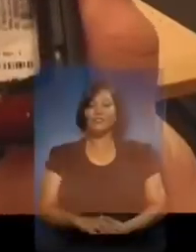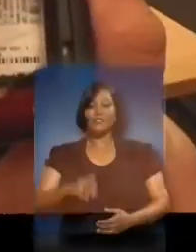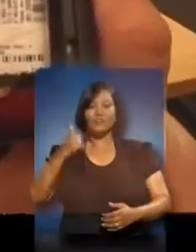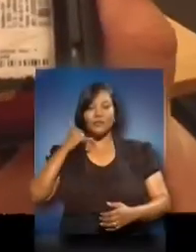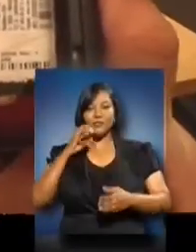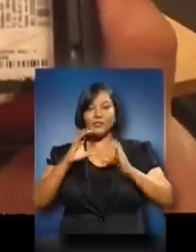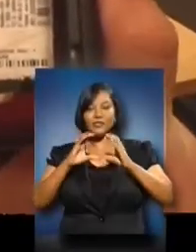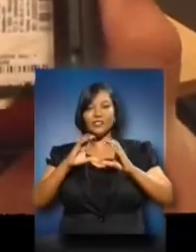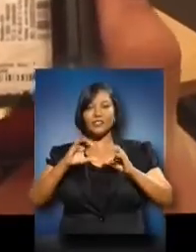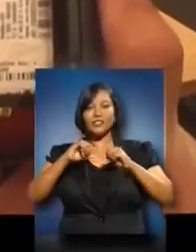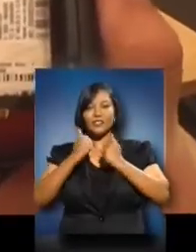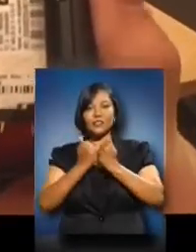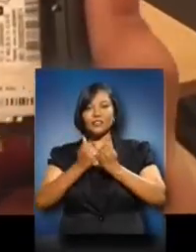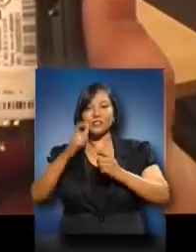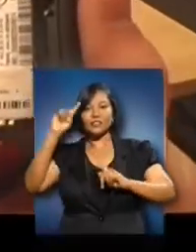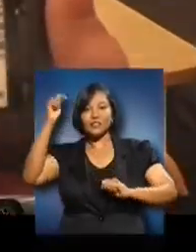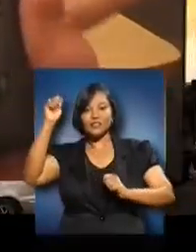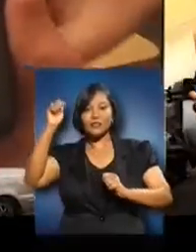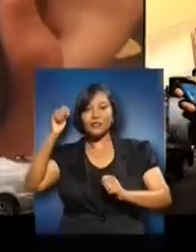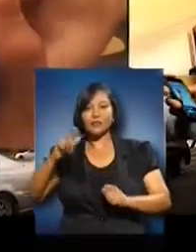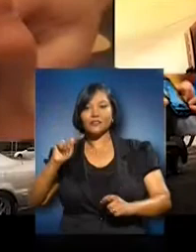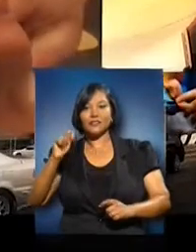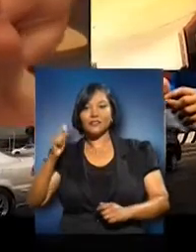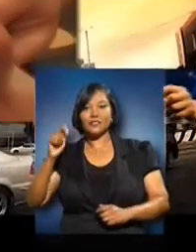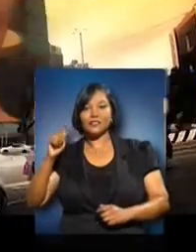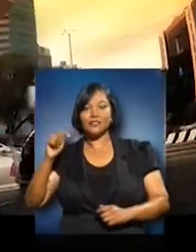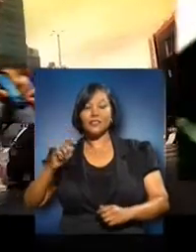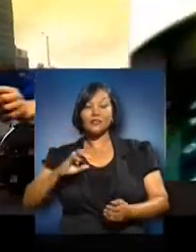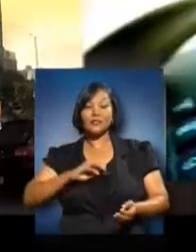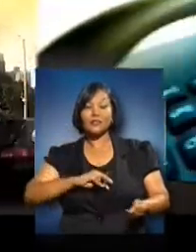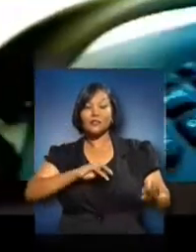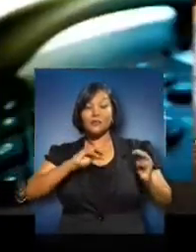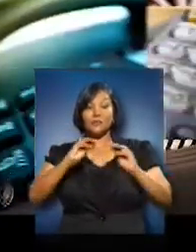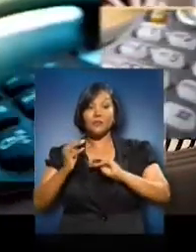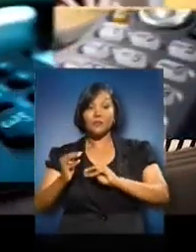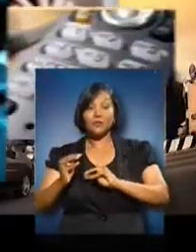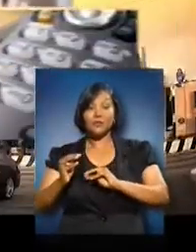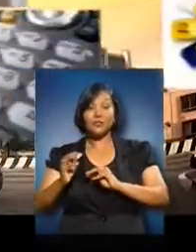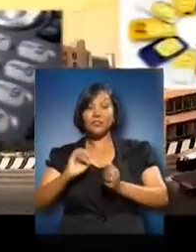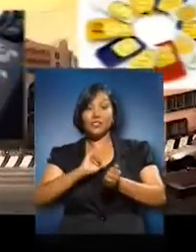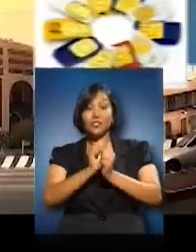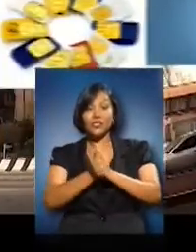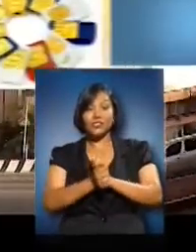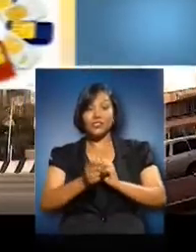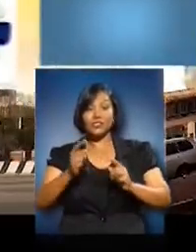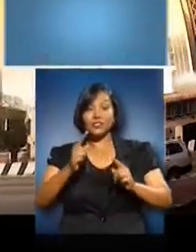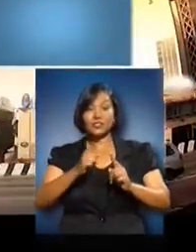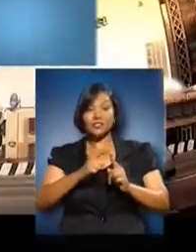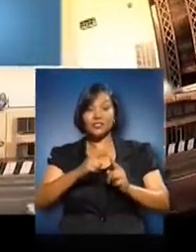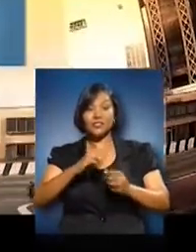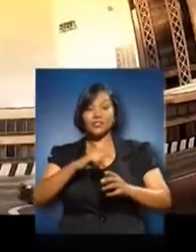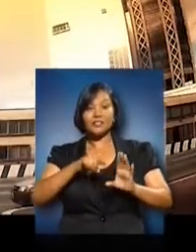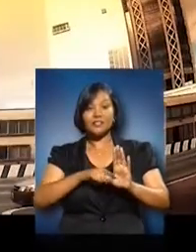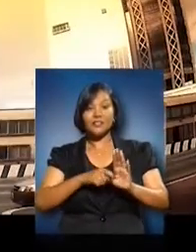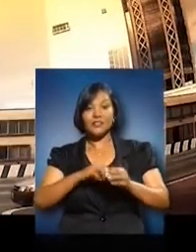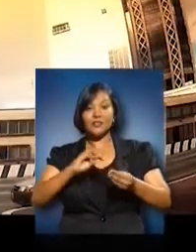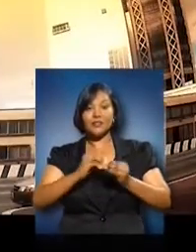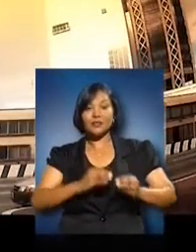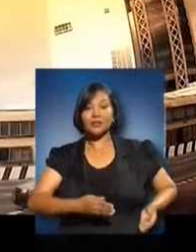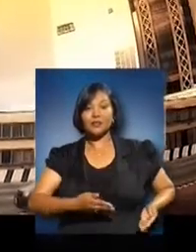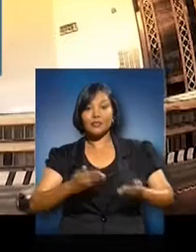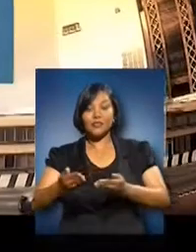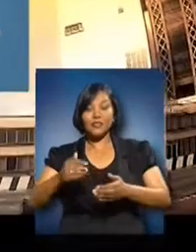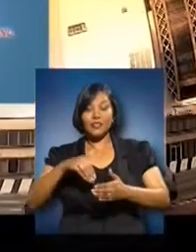The Telecommunications Authority of Trinidad and Tobago will soon be implementing number portability in our twin island